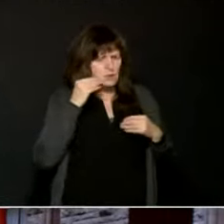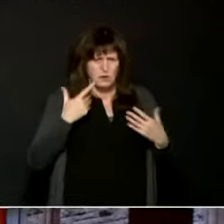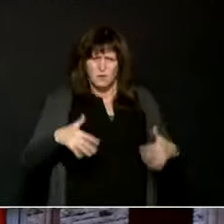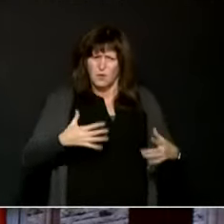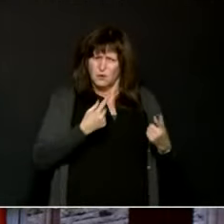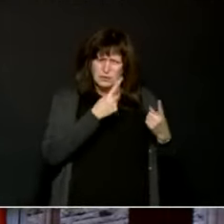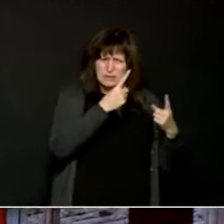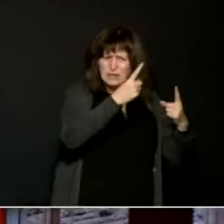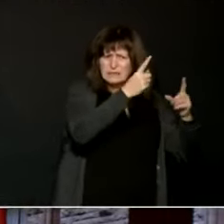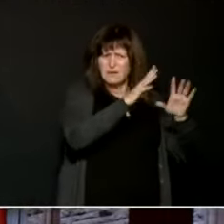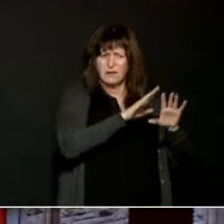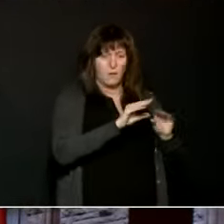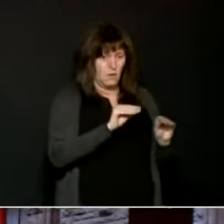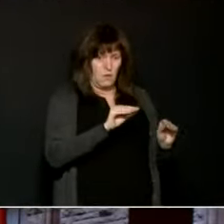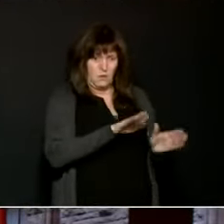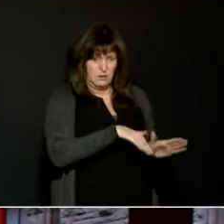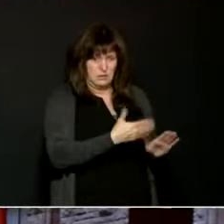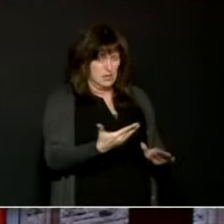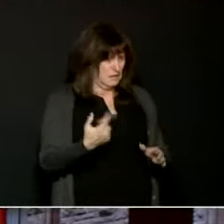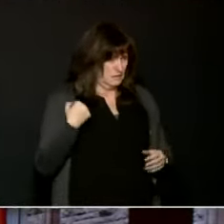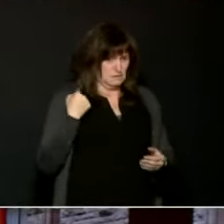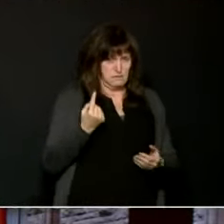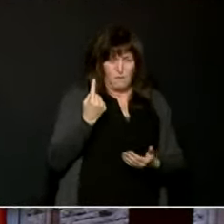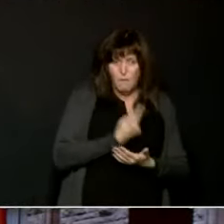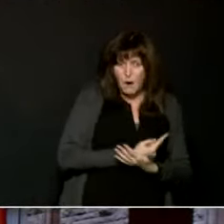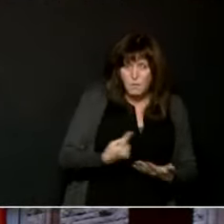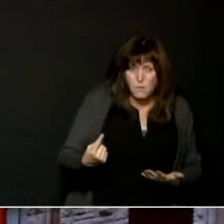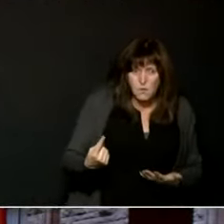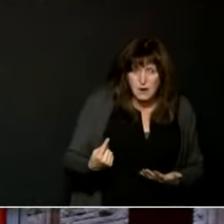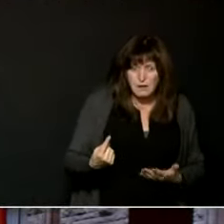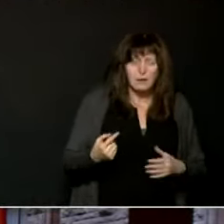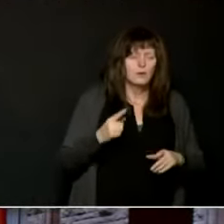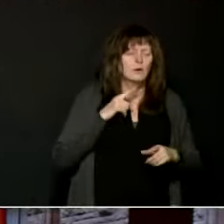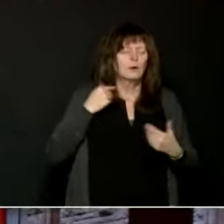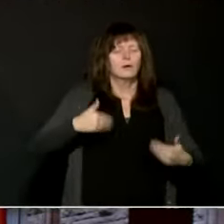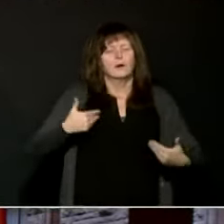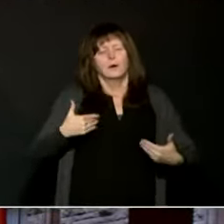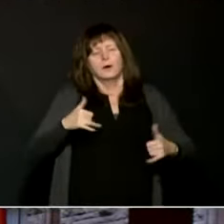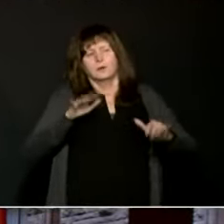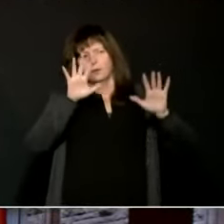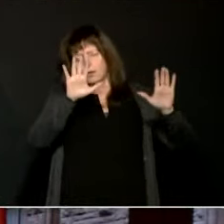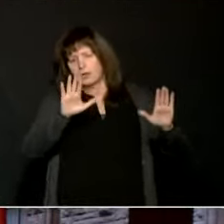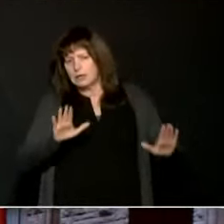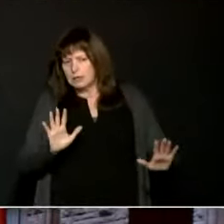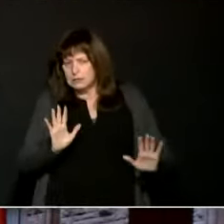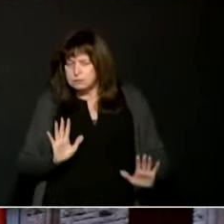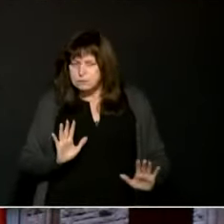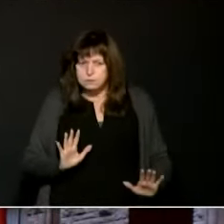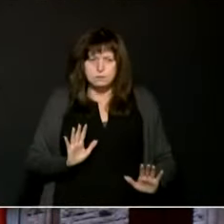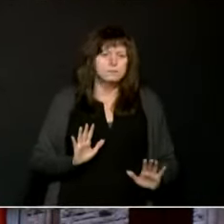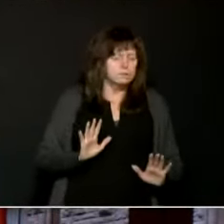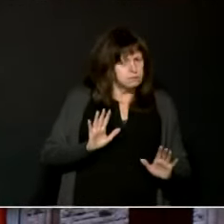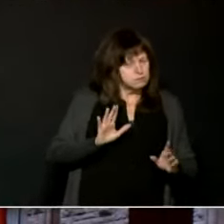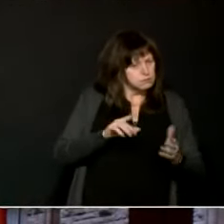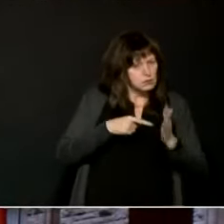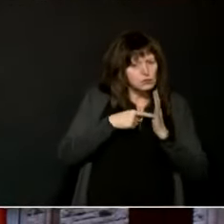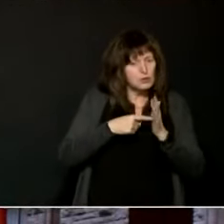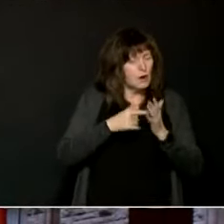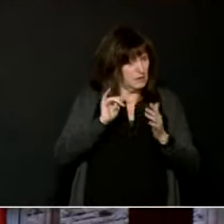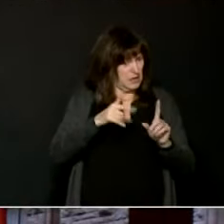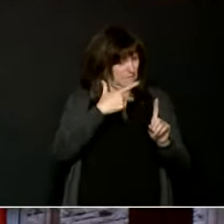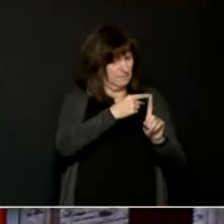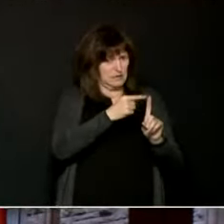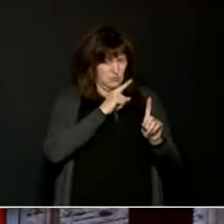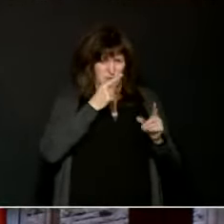deaths in this past week. That is really great news and shows the effectiveness of the vaccine. We continue to roll that out as quickly